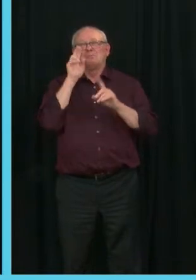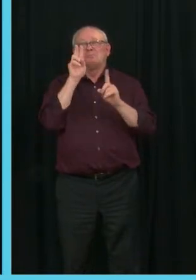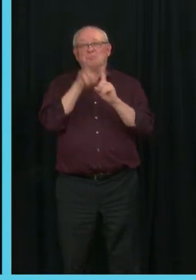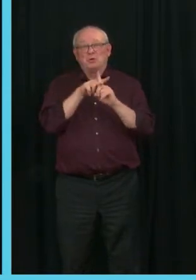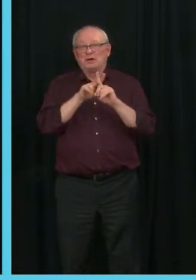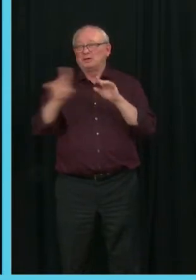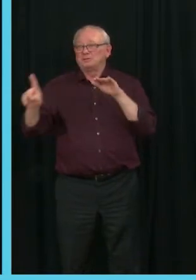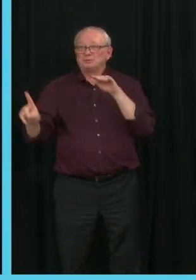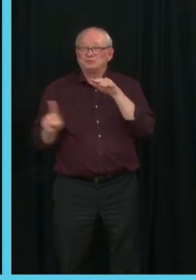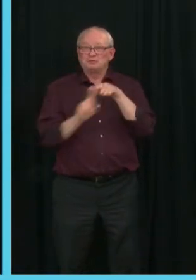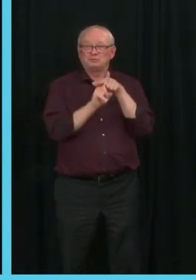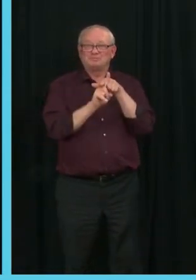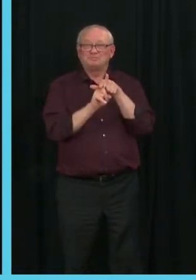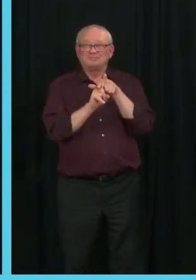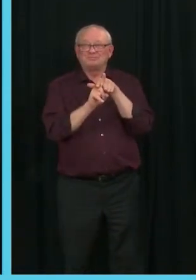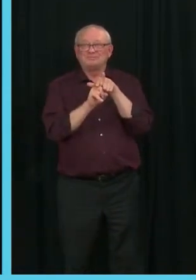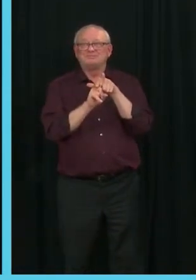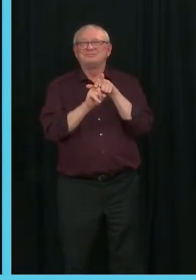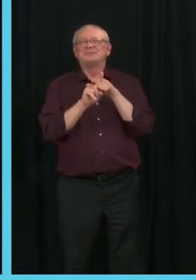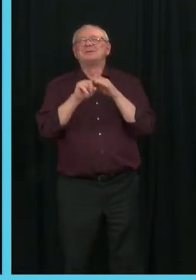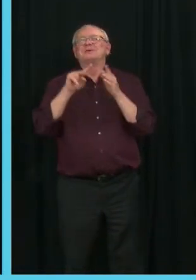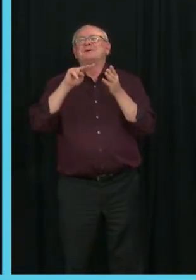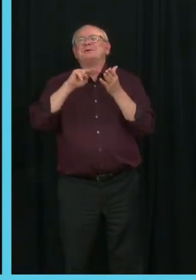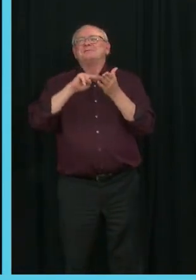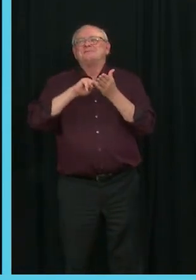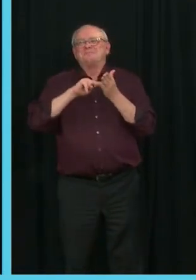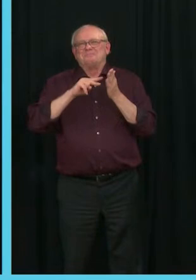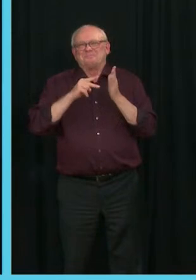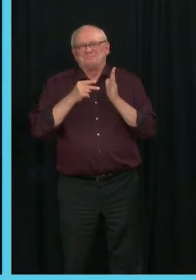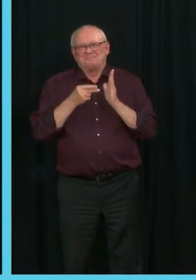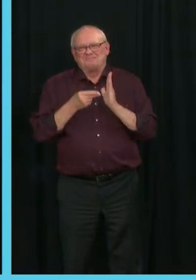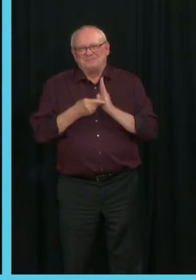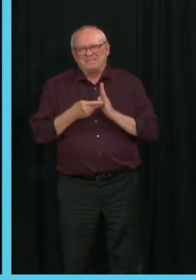week for first dose, we'll be just like a couple of days shy.